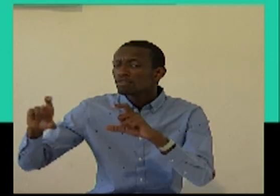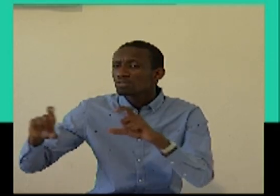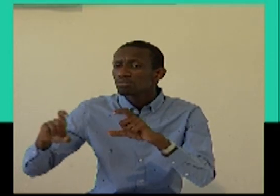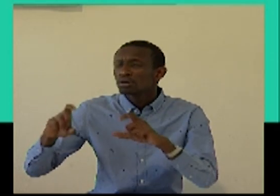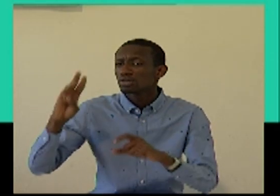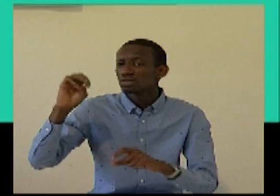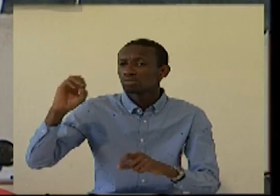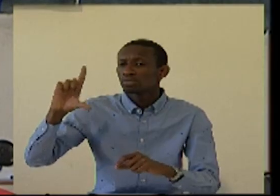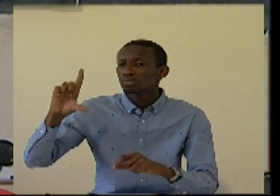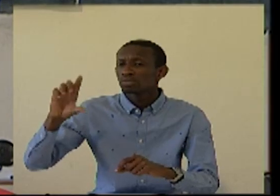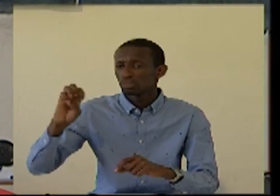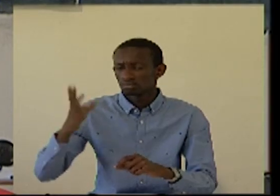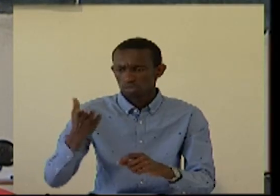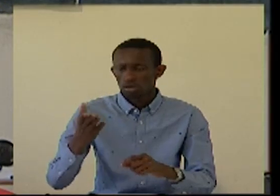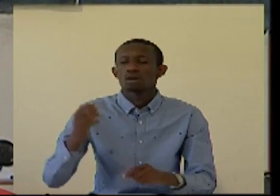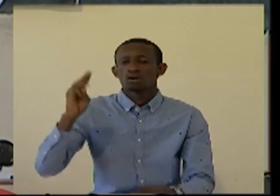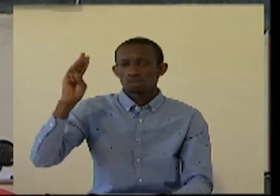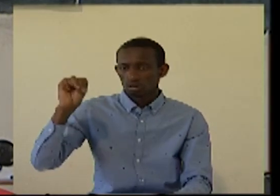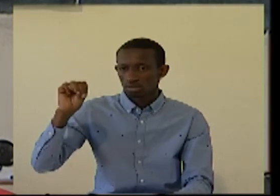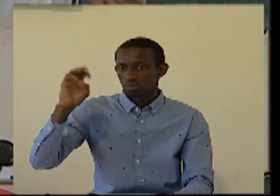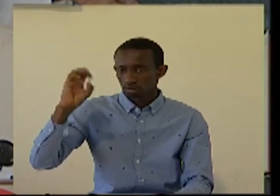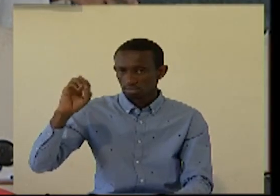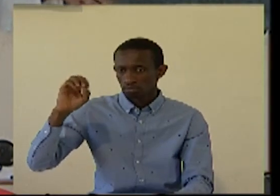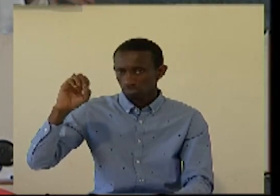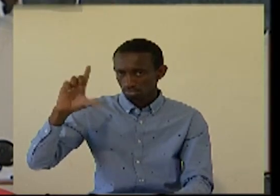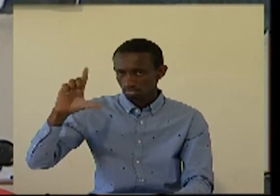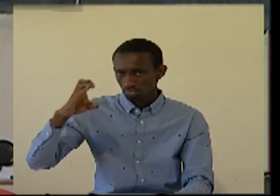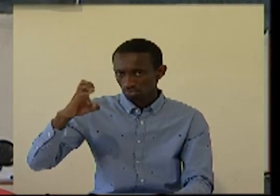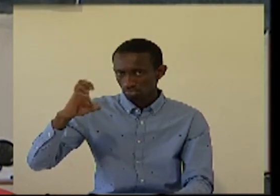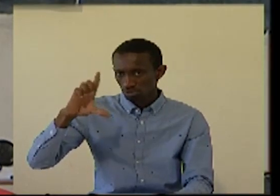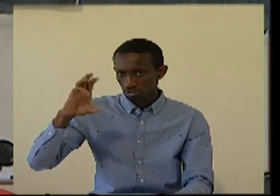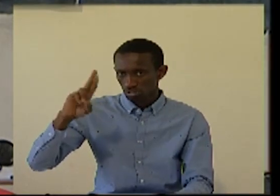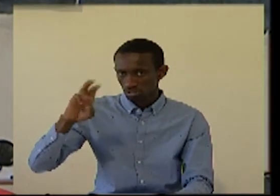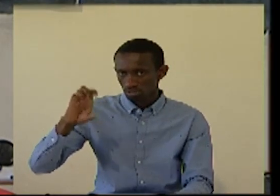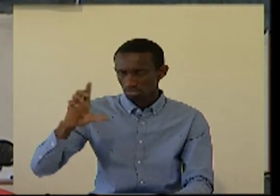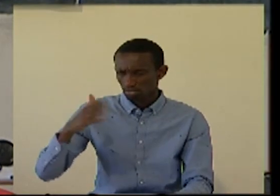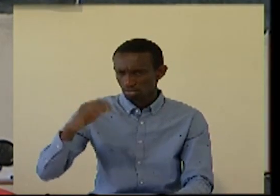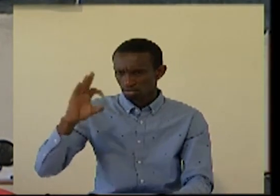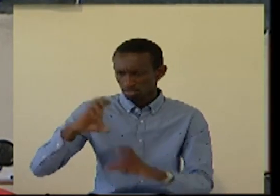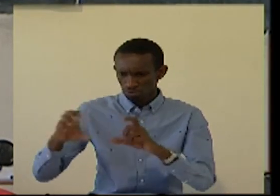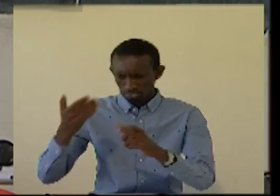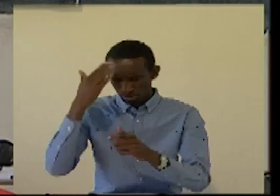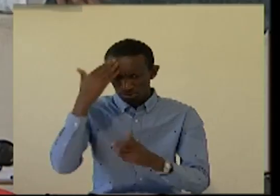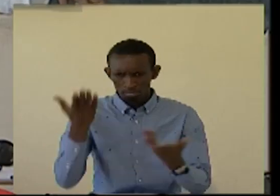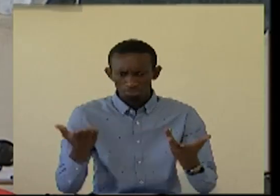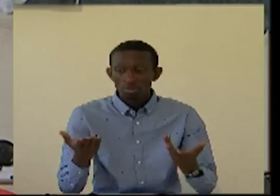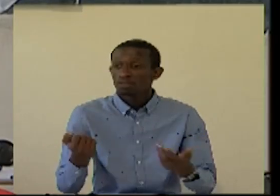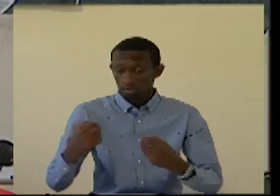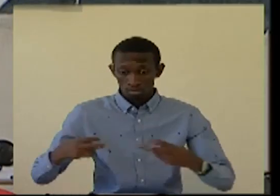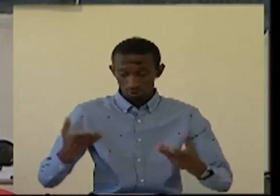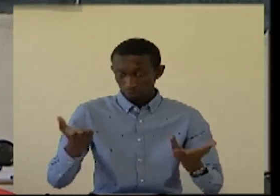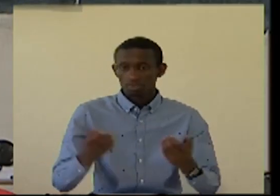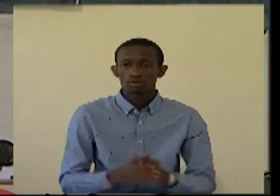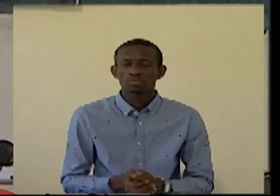Molecular formula, we know that. We have the elements, but when elements or atoms from different elements react,